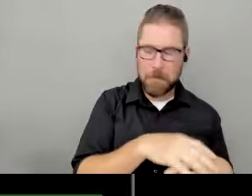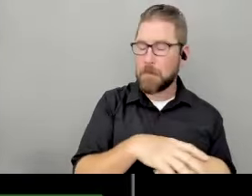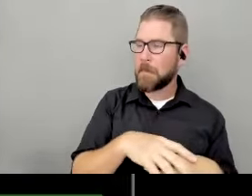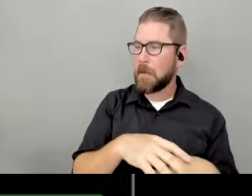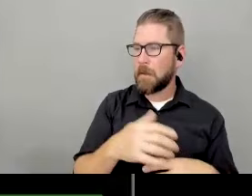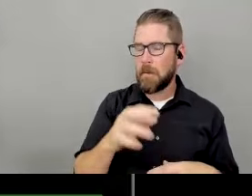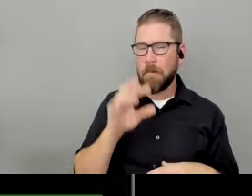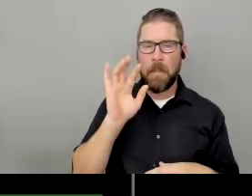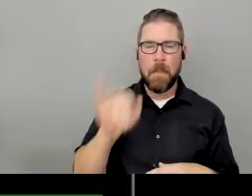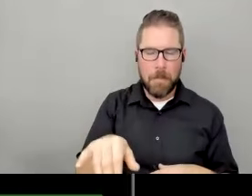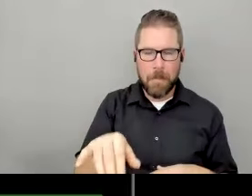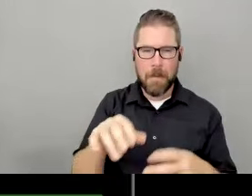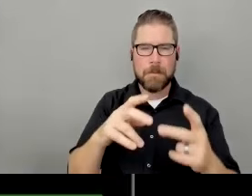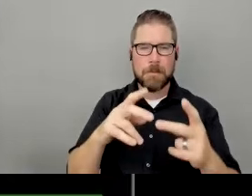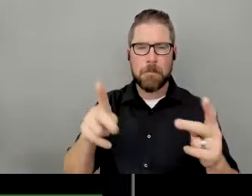attention.